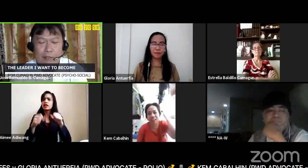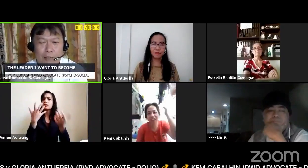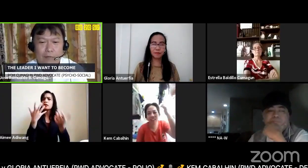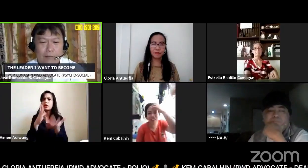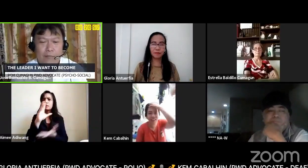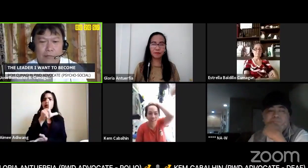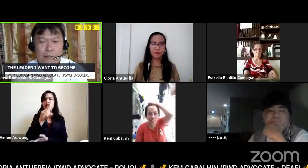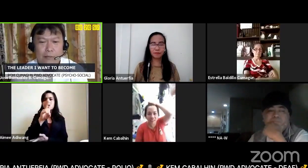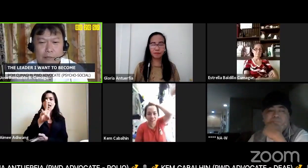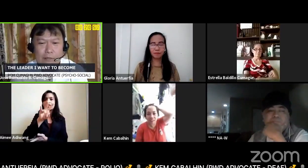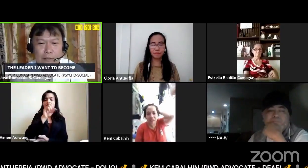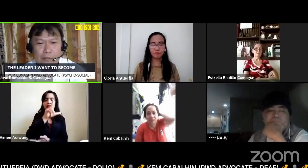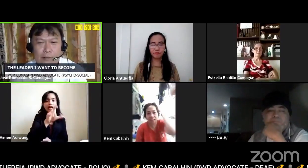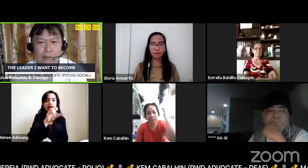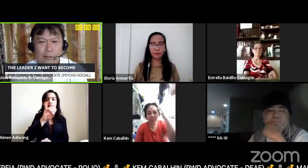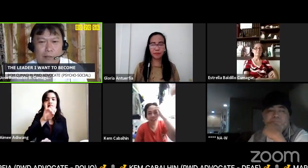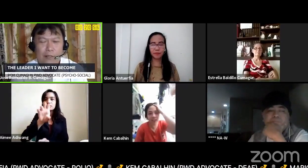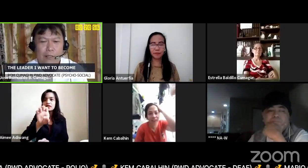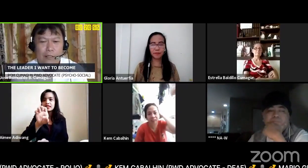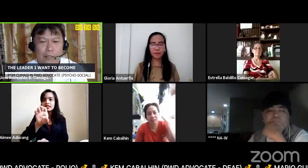live broadcast,